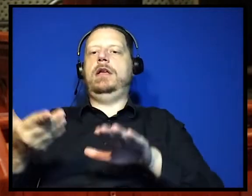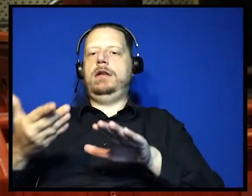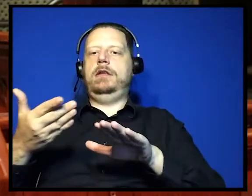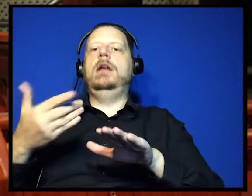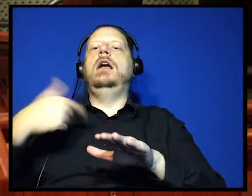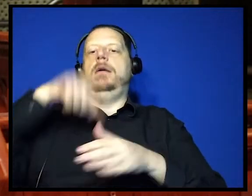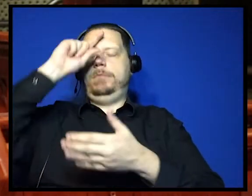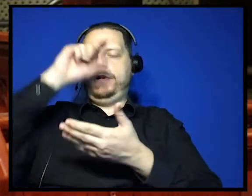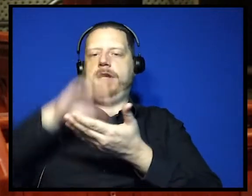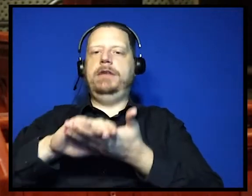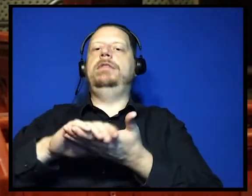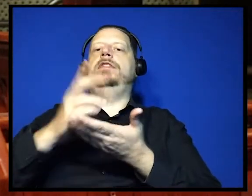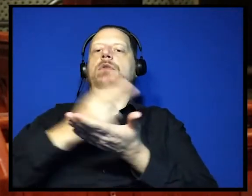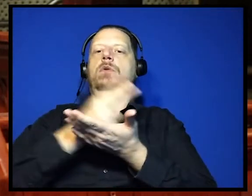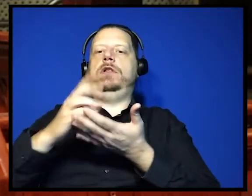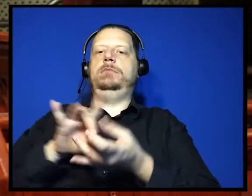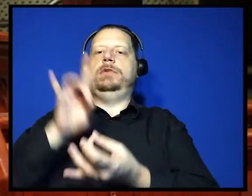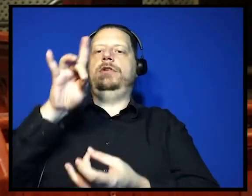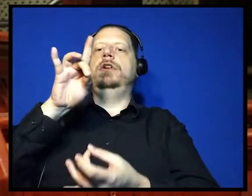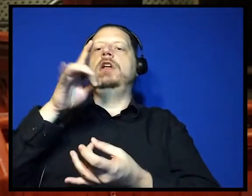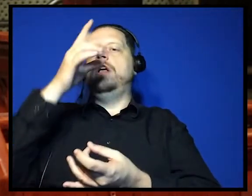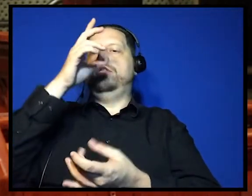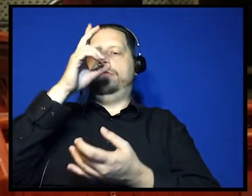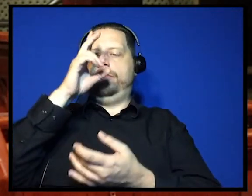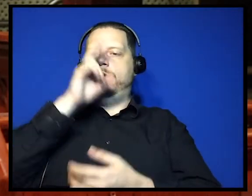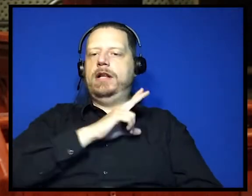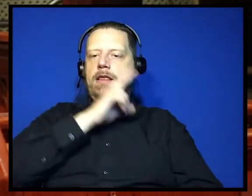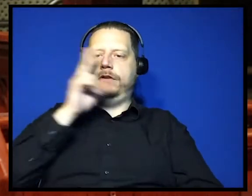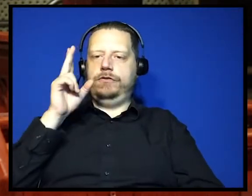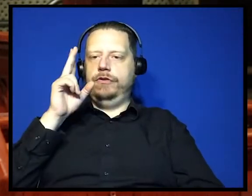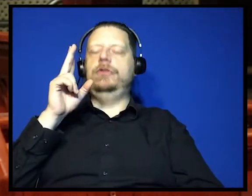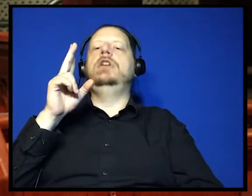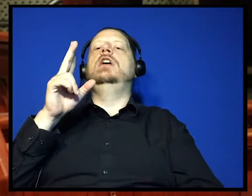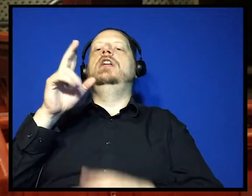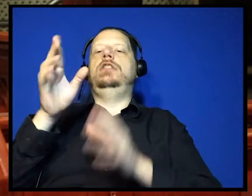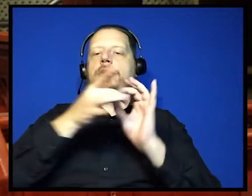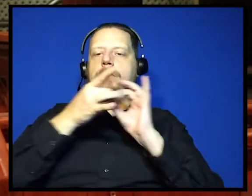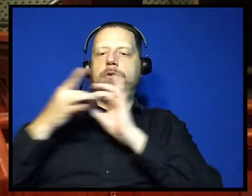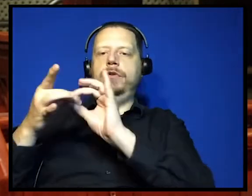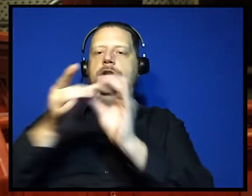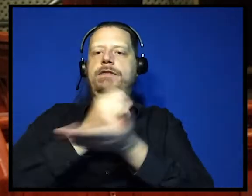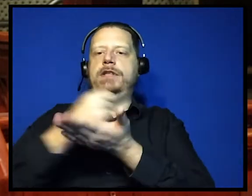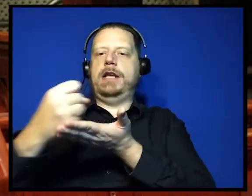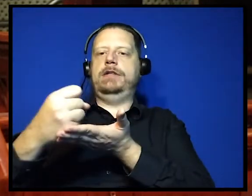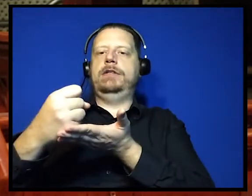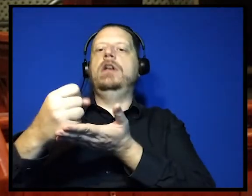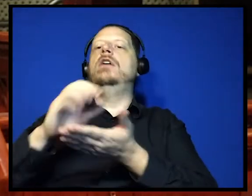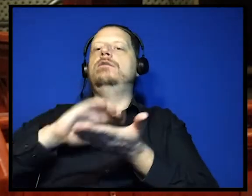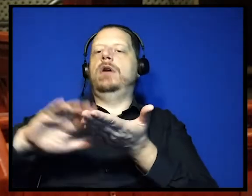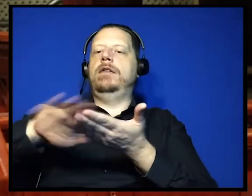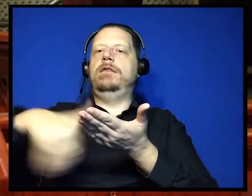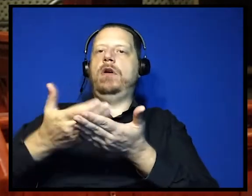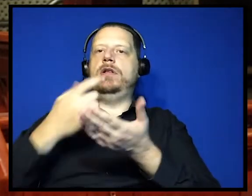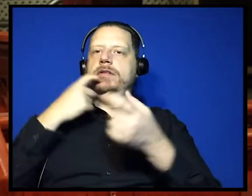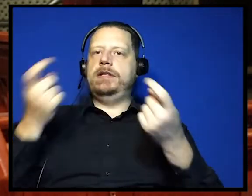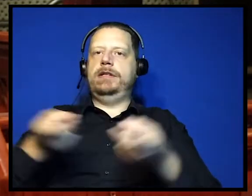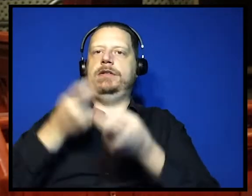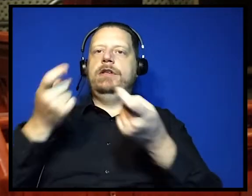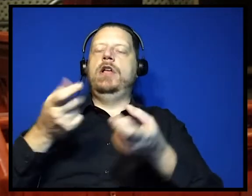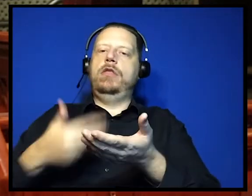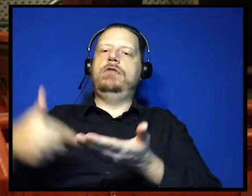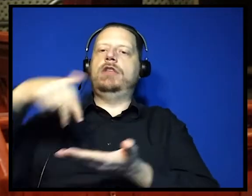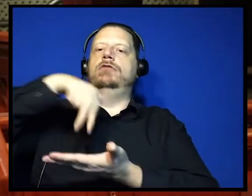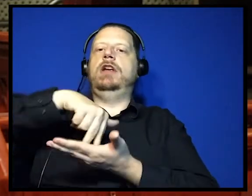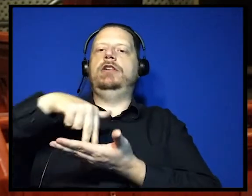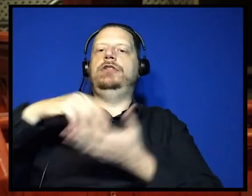dead. I believe in the Holy Spirit, the Holy Catholic Church, the communion of saints, the forgiveness of sins,